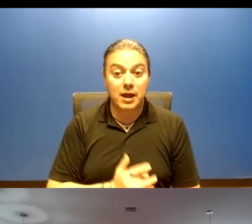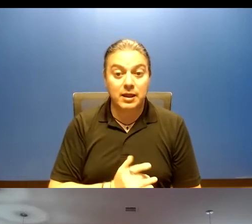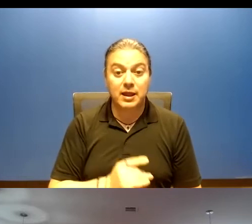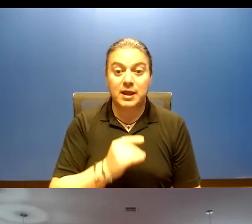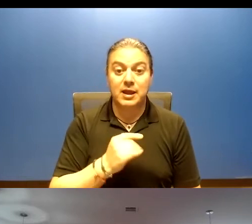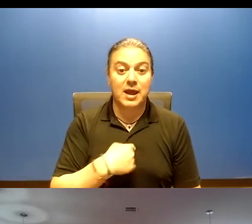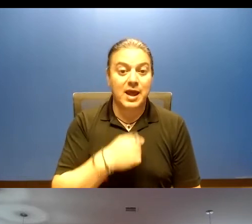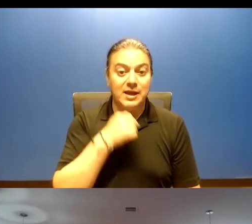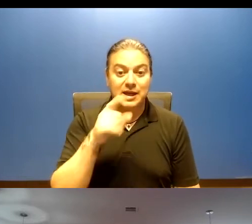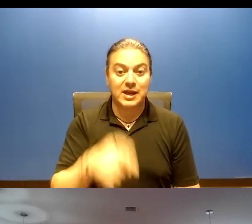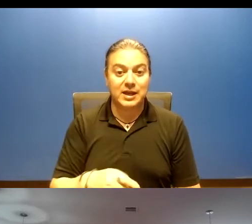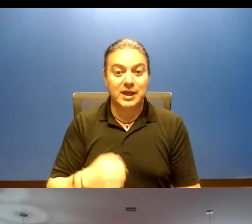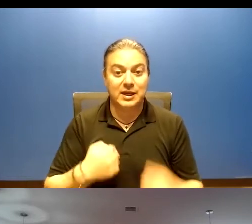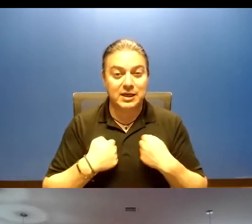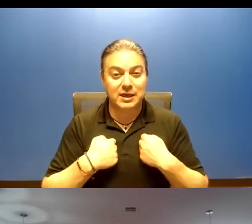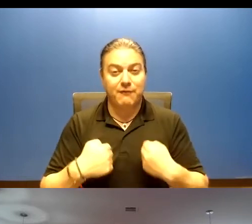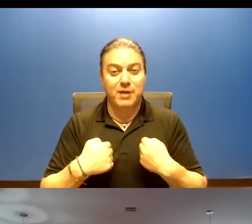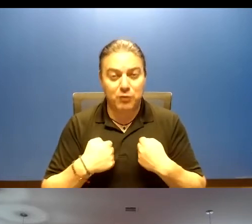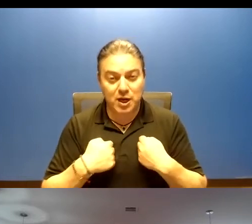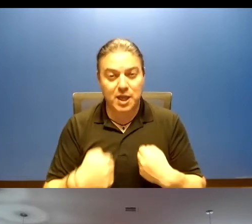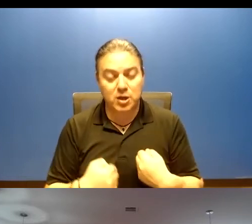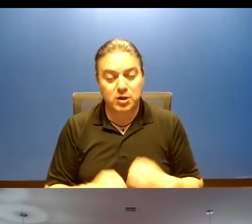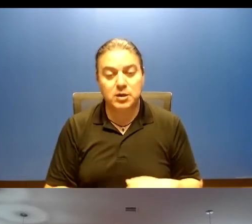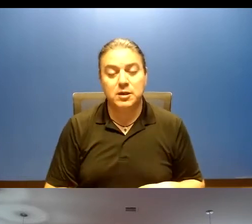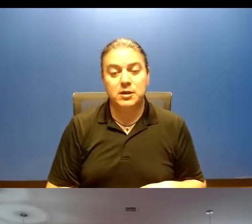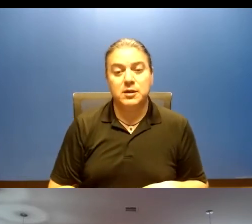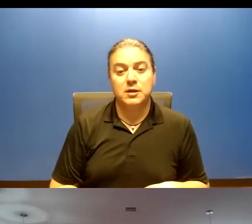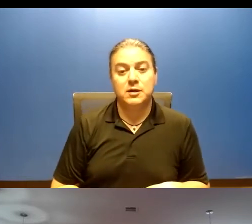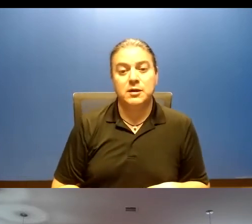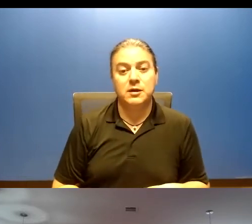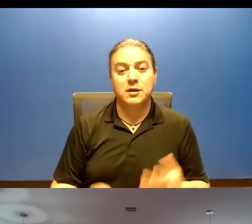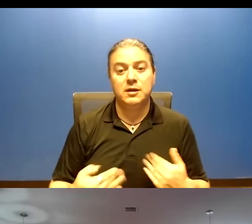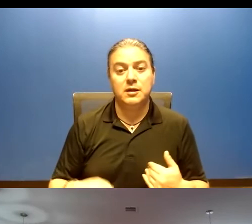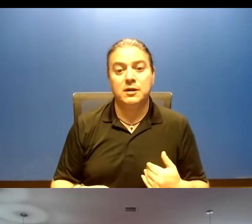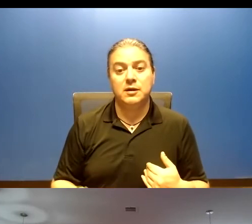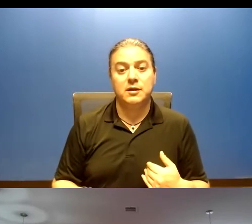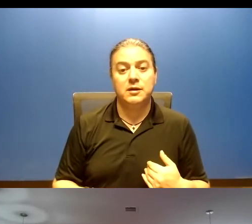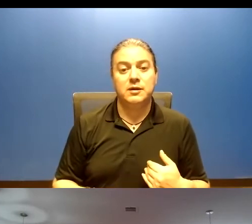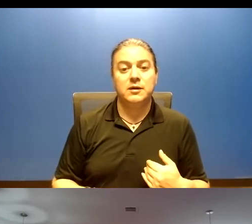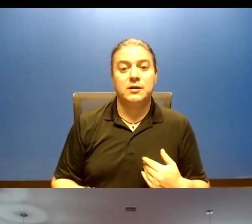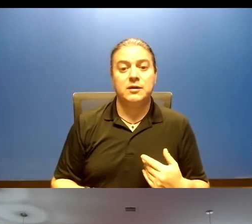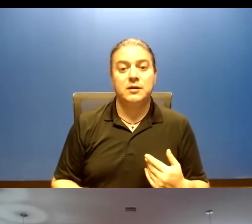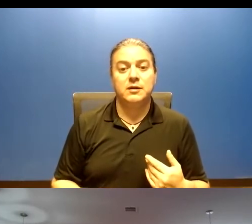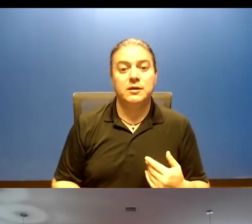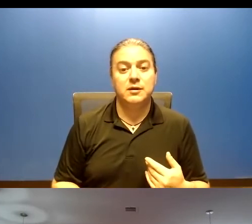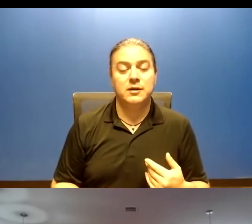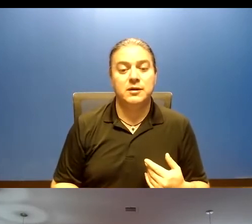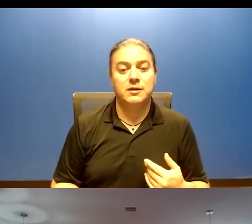the defibrillator bring me back or anything. They said it worked wonderfully. And I'm thankful I can be here for the panel for that.